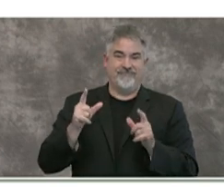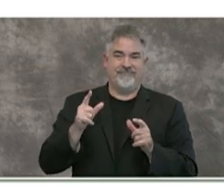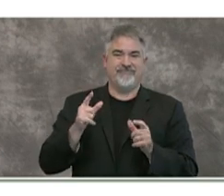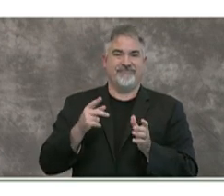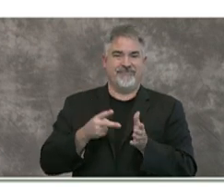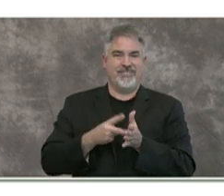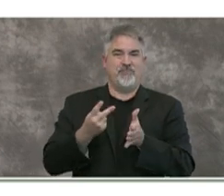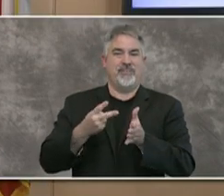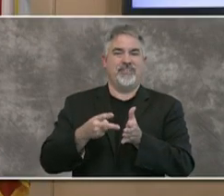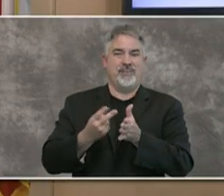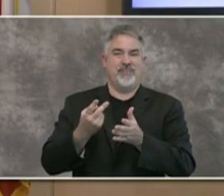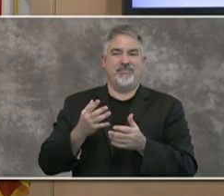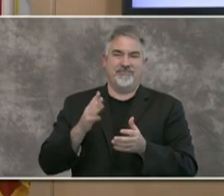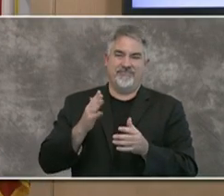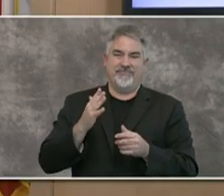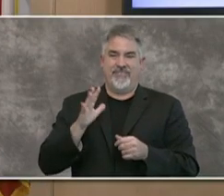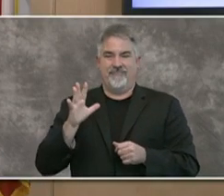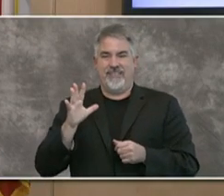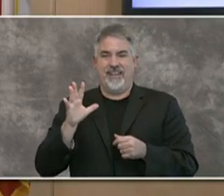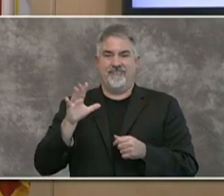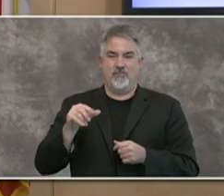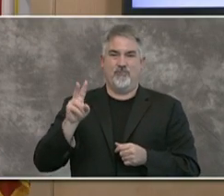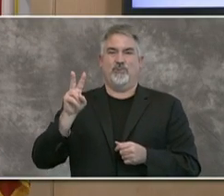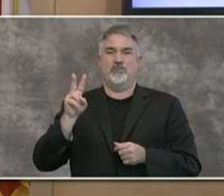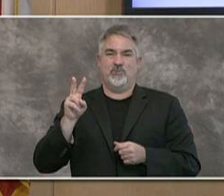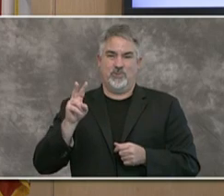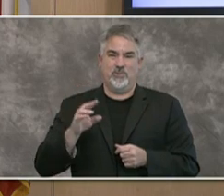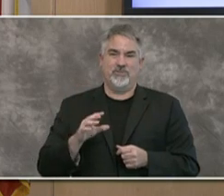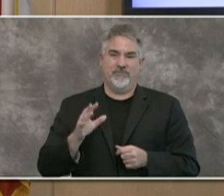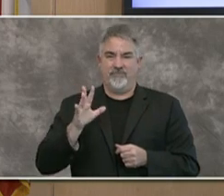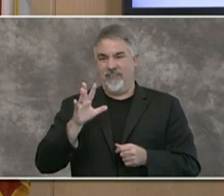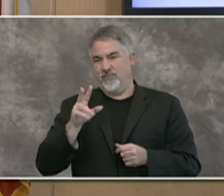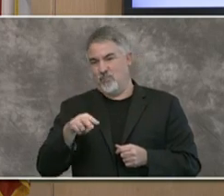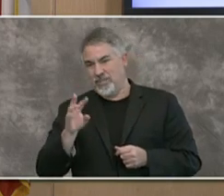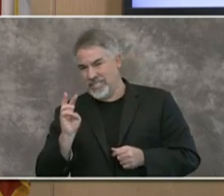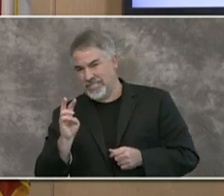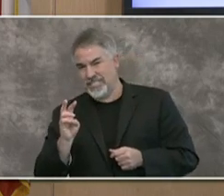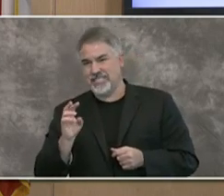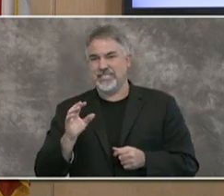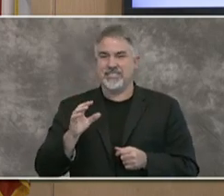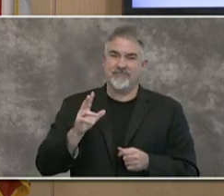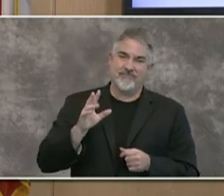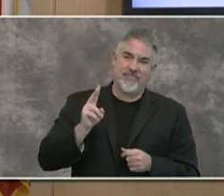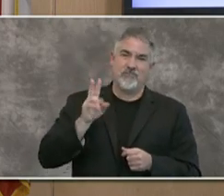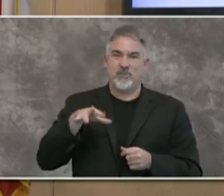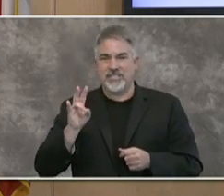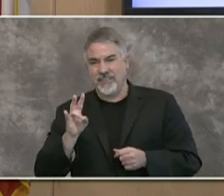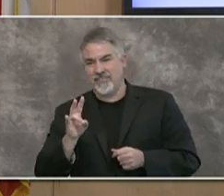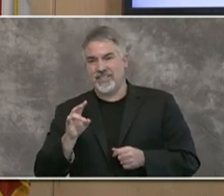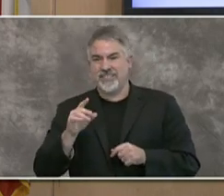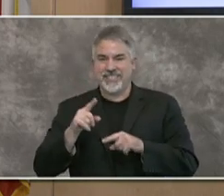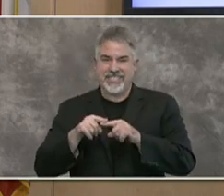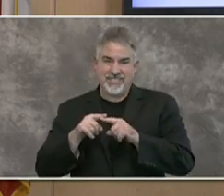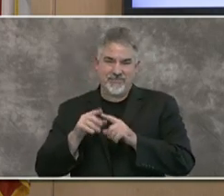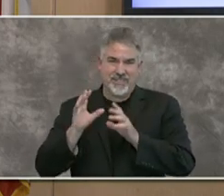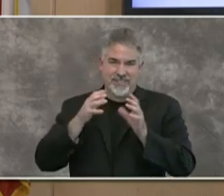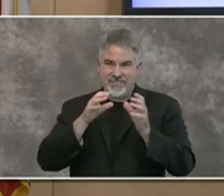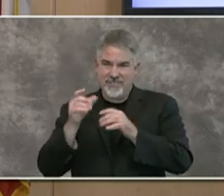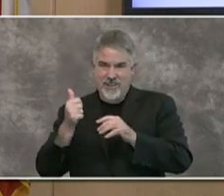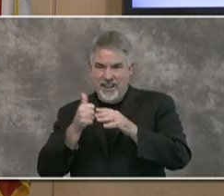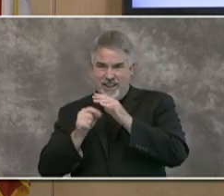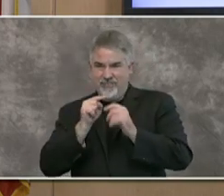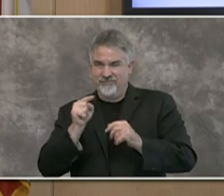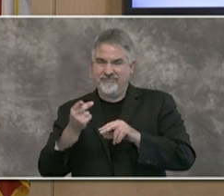somewhere between 5.2 and 5.6, 5.7, depending upon the category that you look